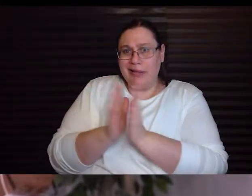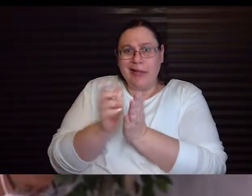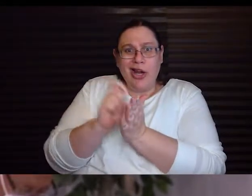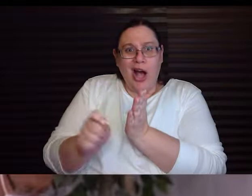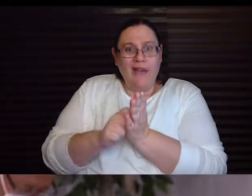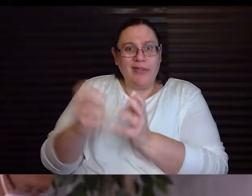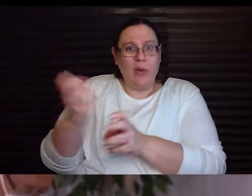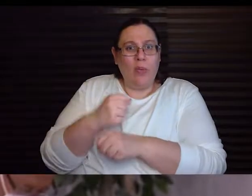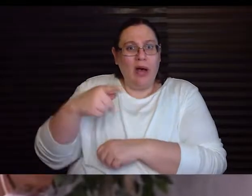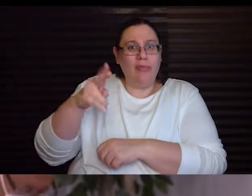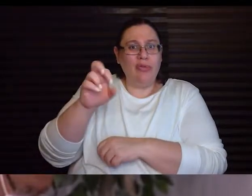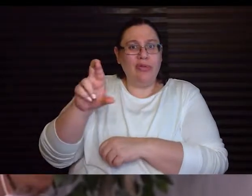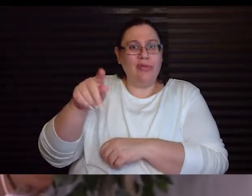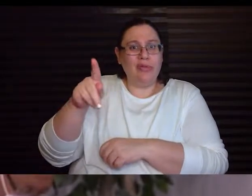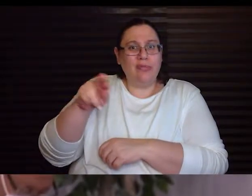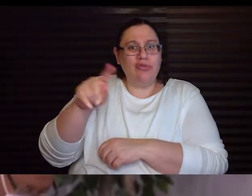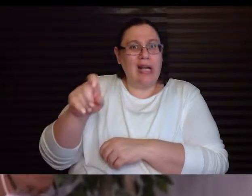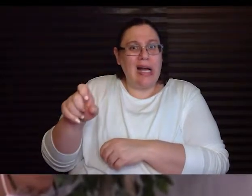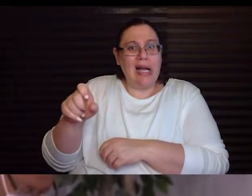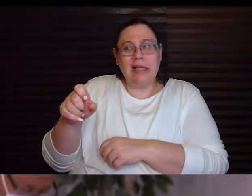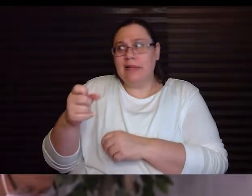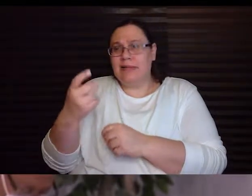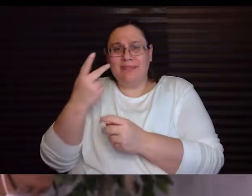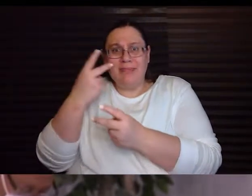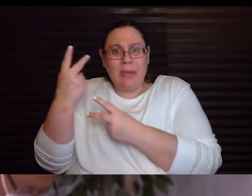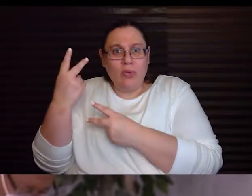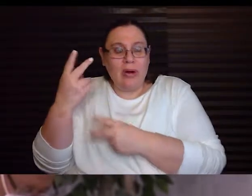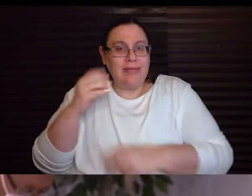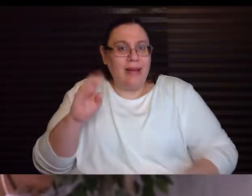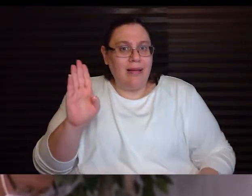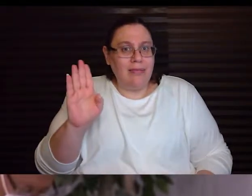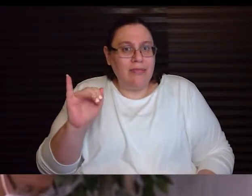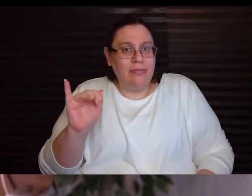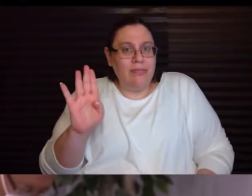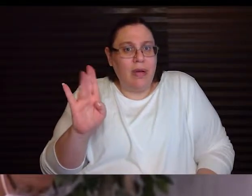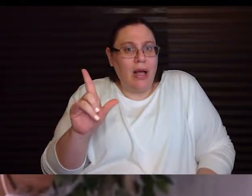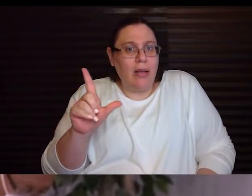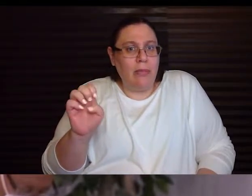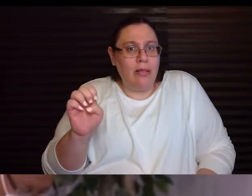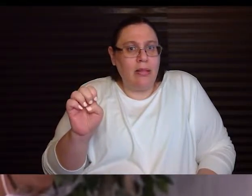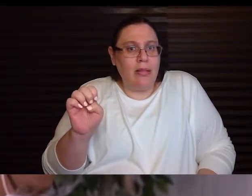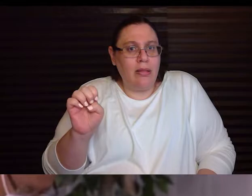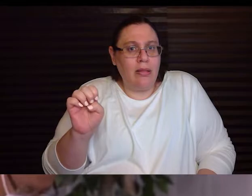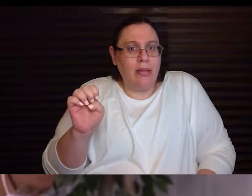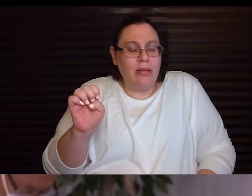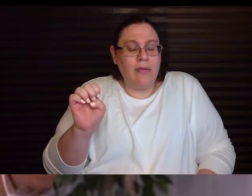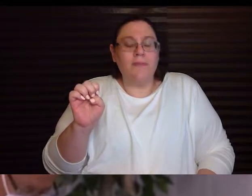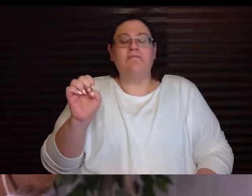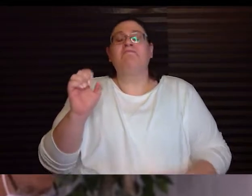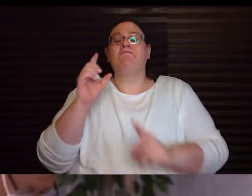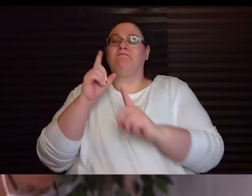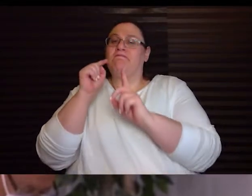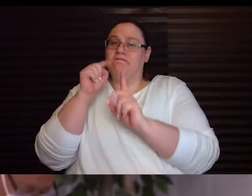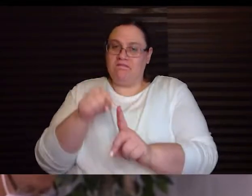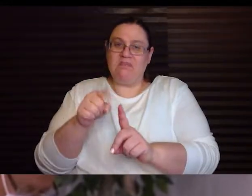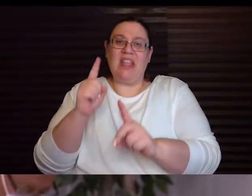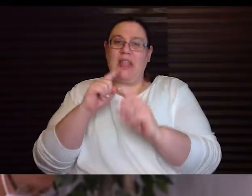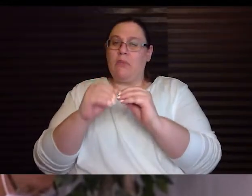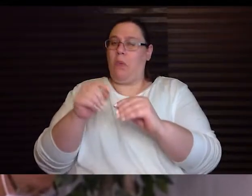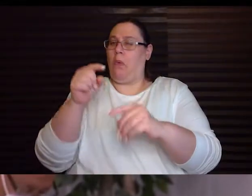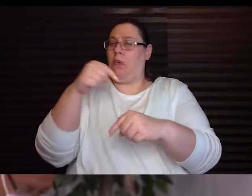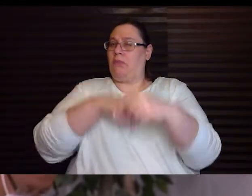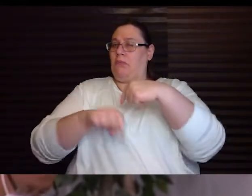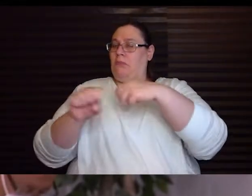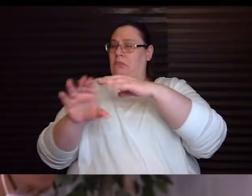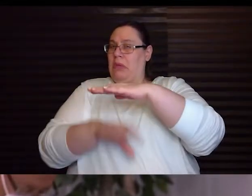Prize-winning novels, memoirs, and the Bible? To get to the heart of this, I think we have to ask a more